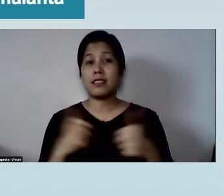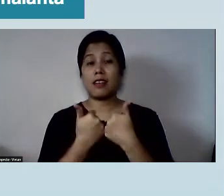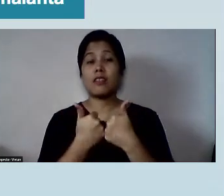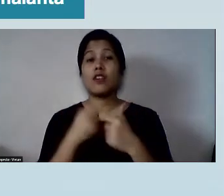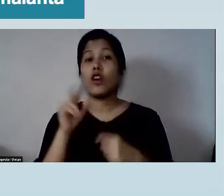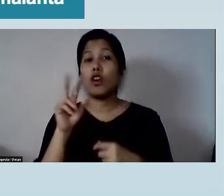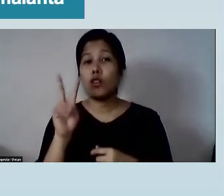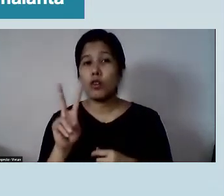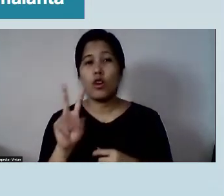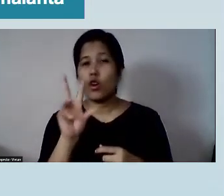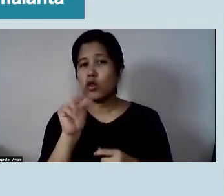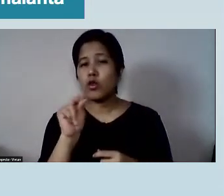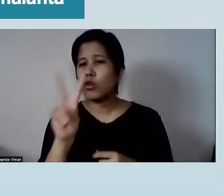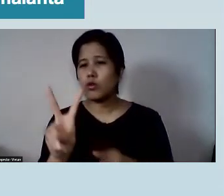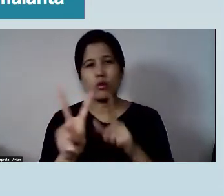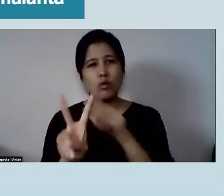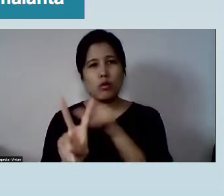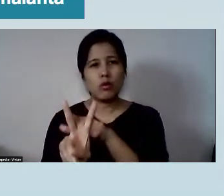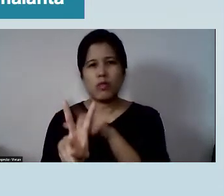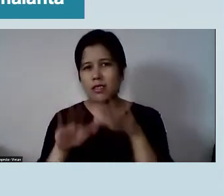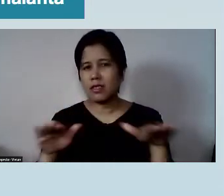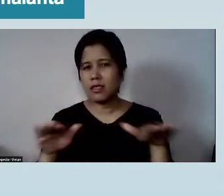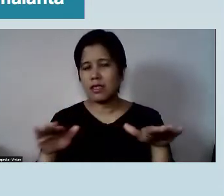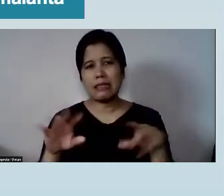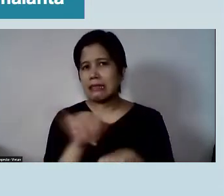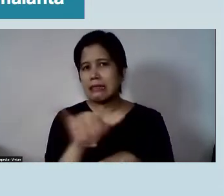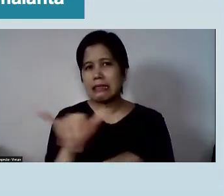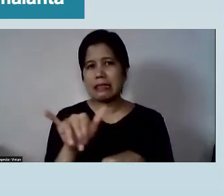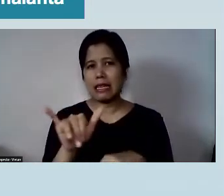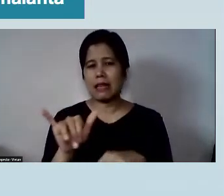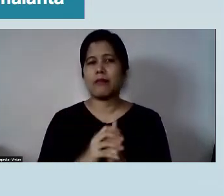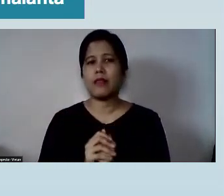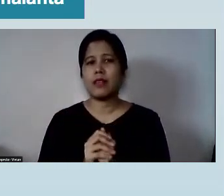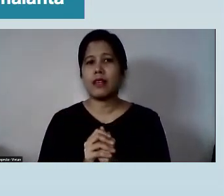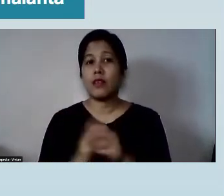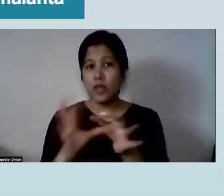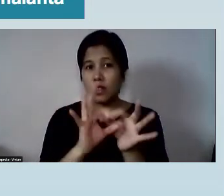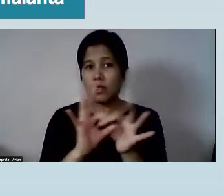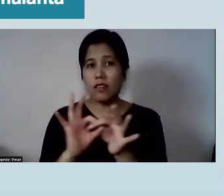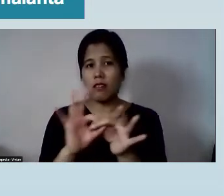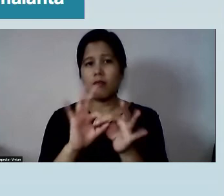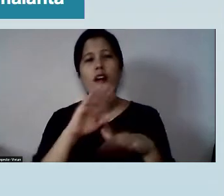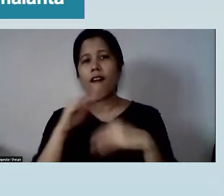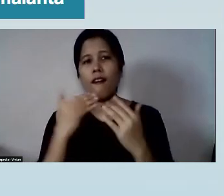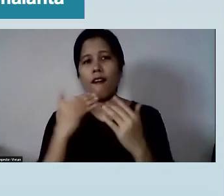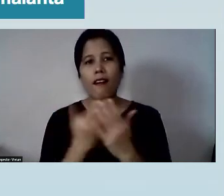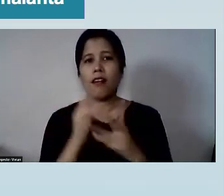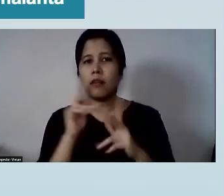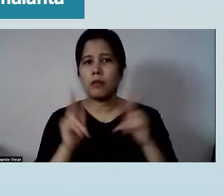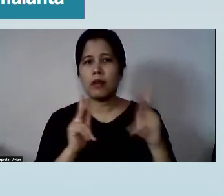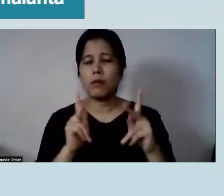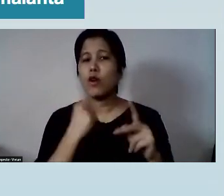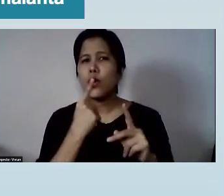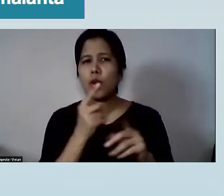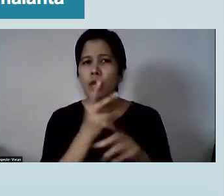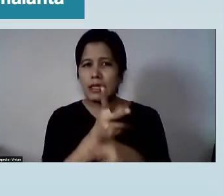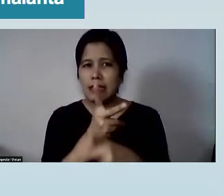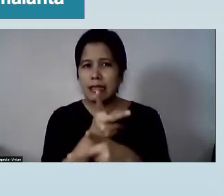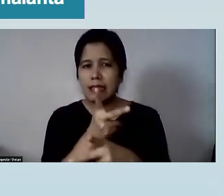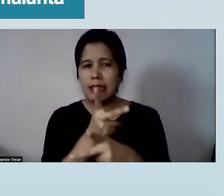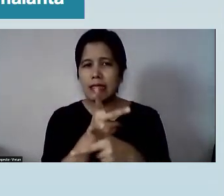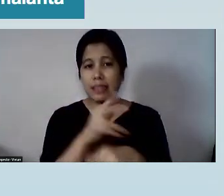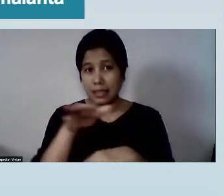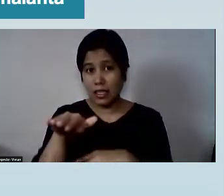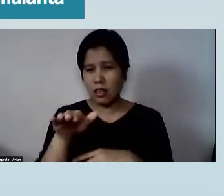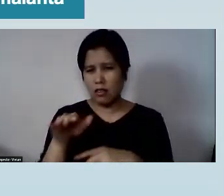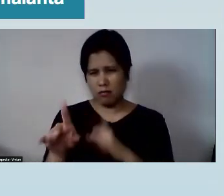will present the same way. And we need to collaborate with all people taking care of that child to find out, ito